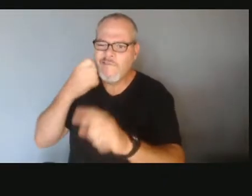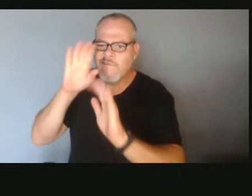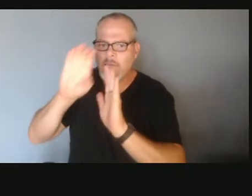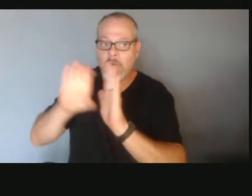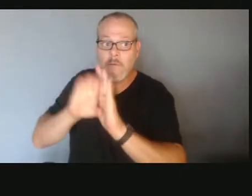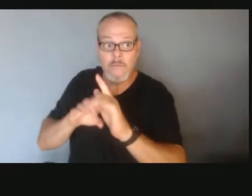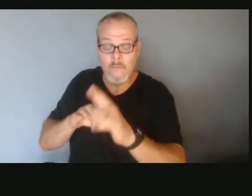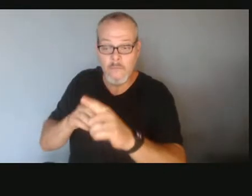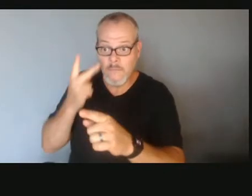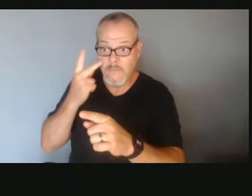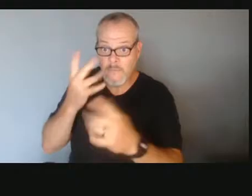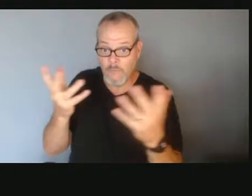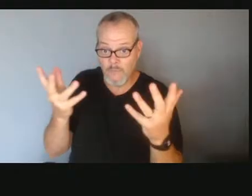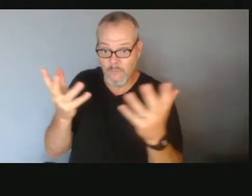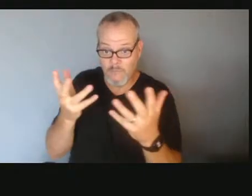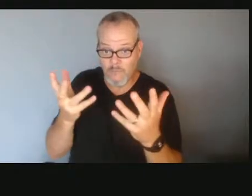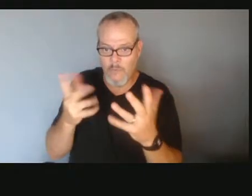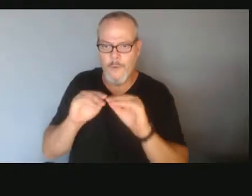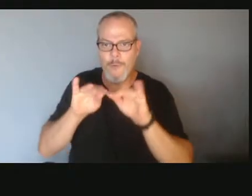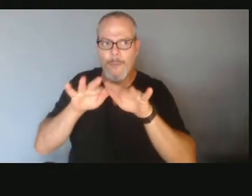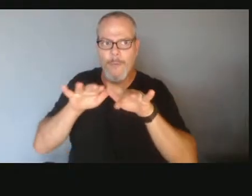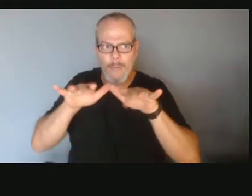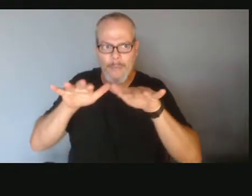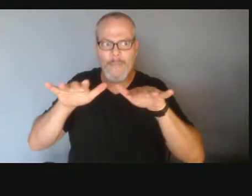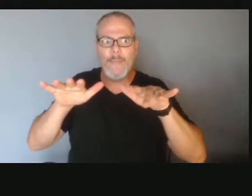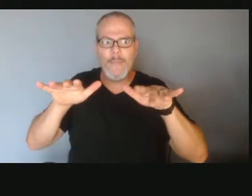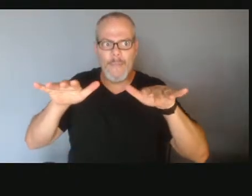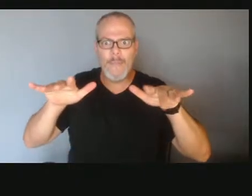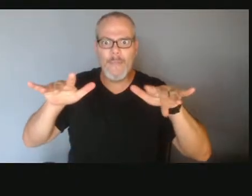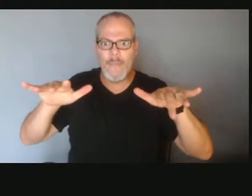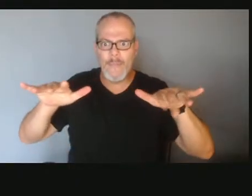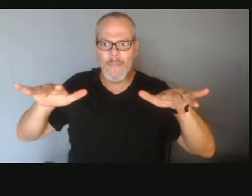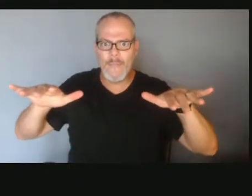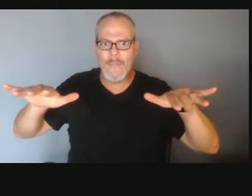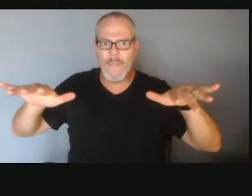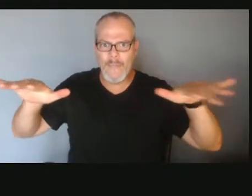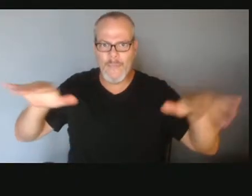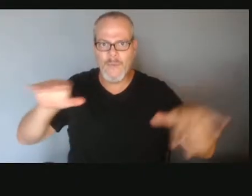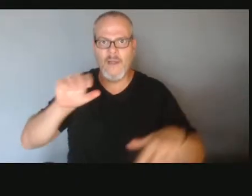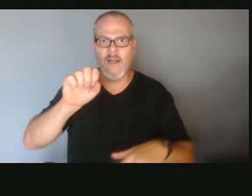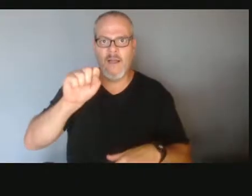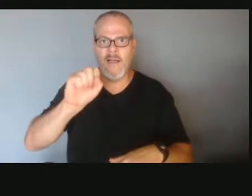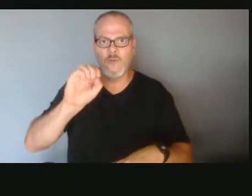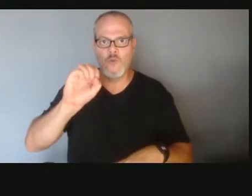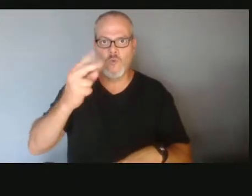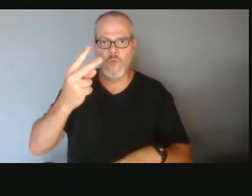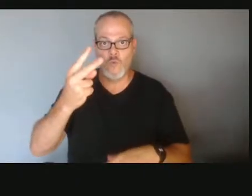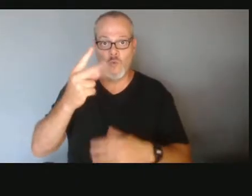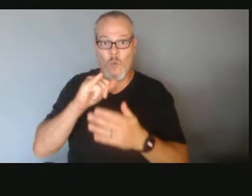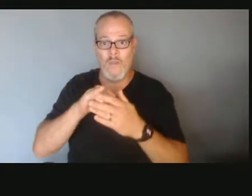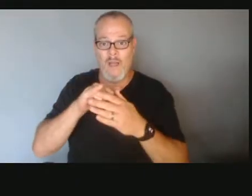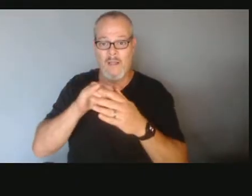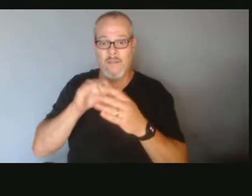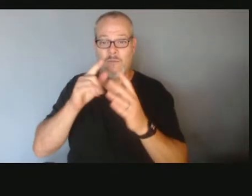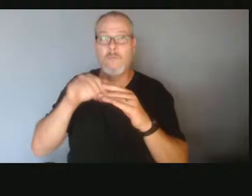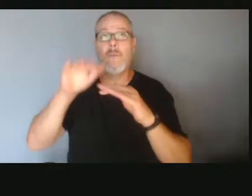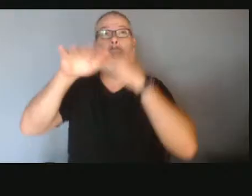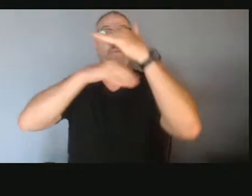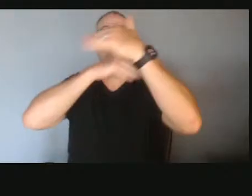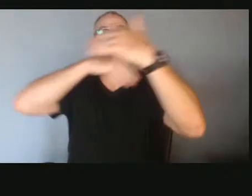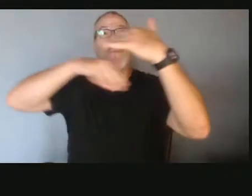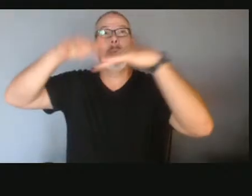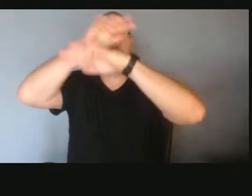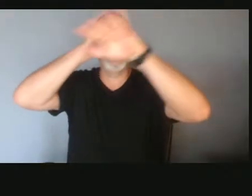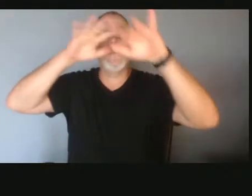is this more dispersed SO2 plume across the upper atmosphere of over the islands